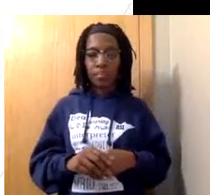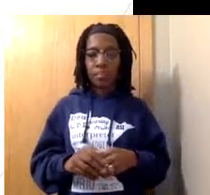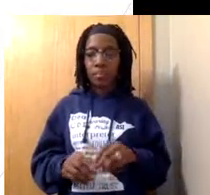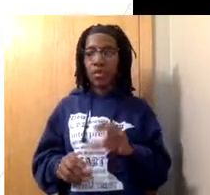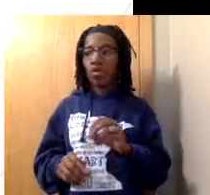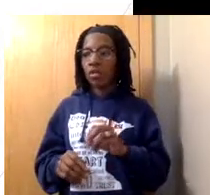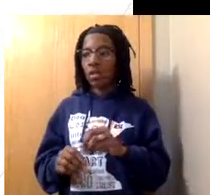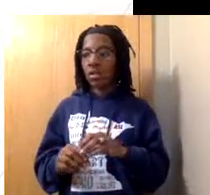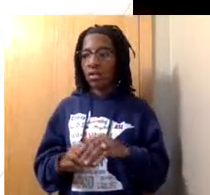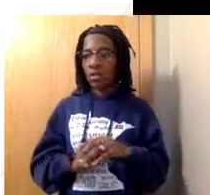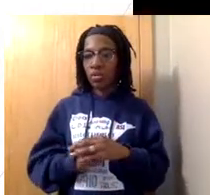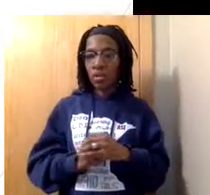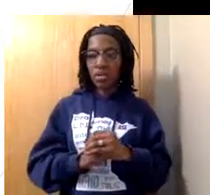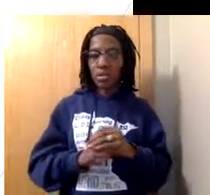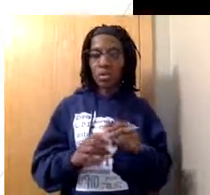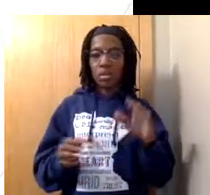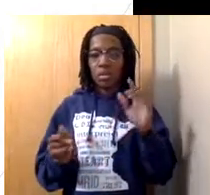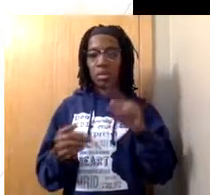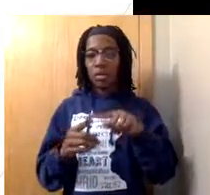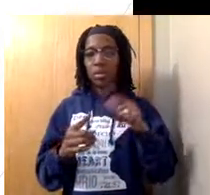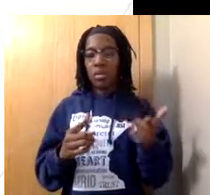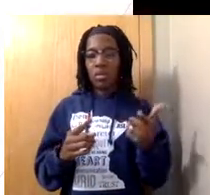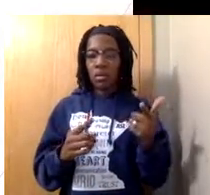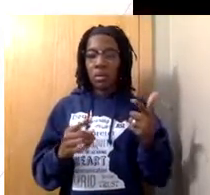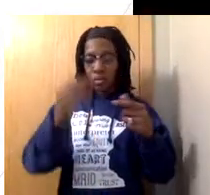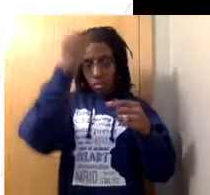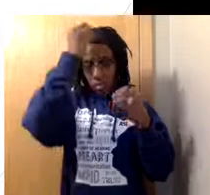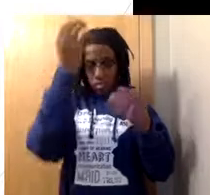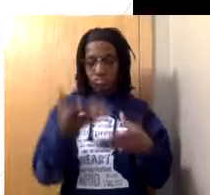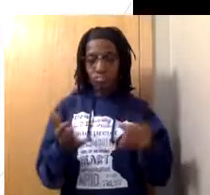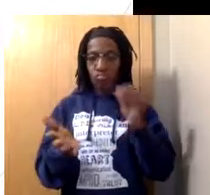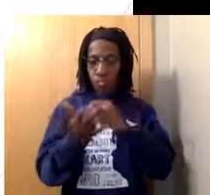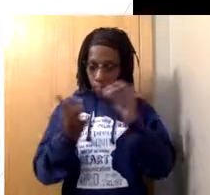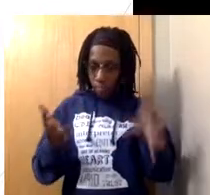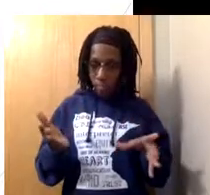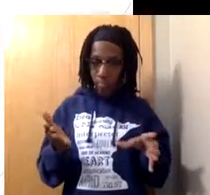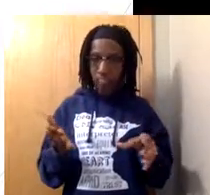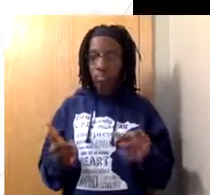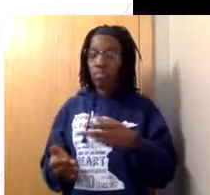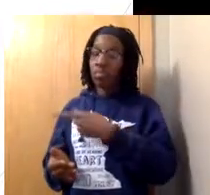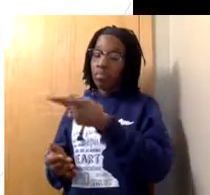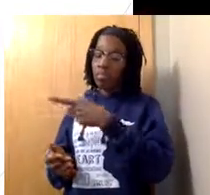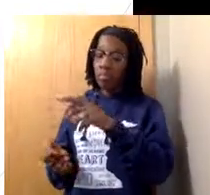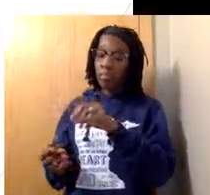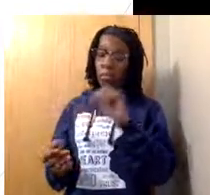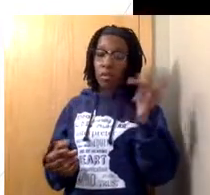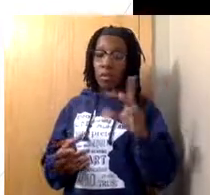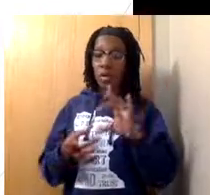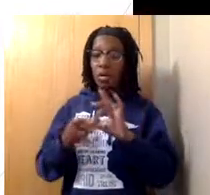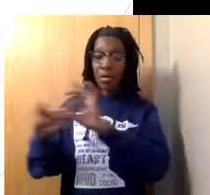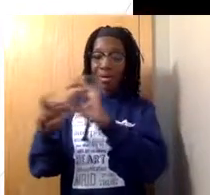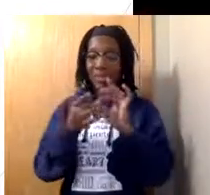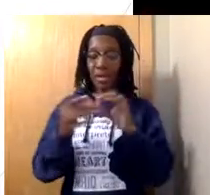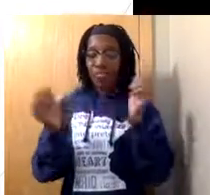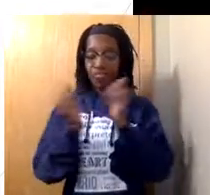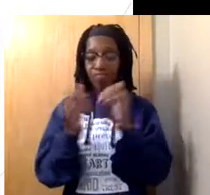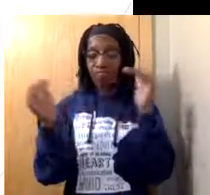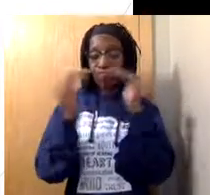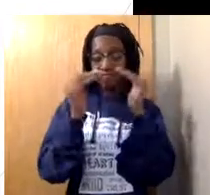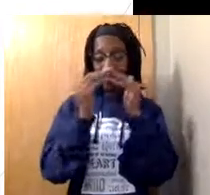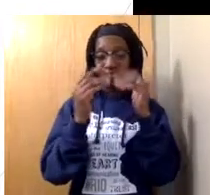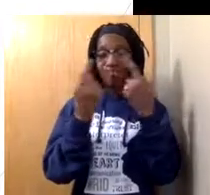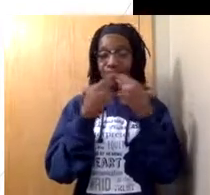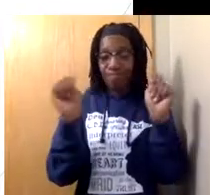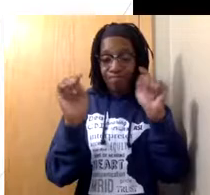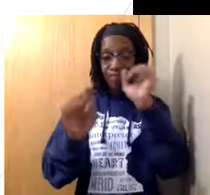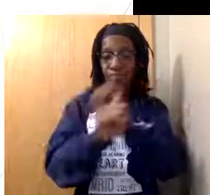There will also be other informed students as well, so they can connect with their peers teamwork, get in